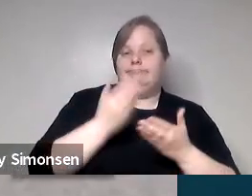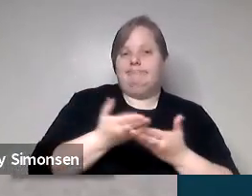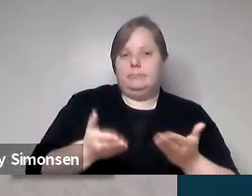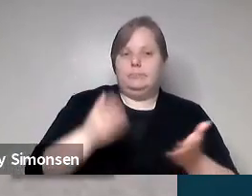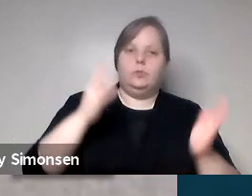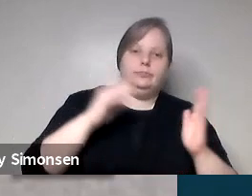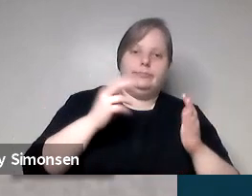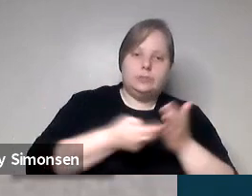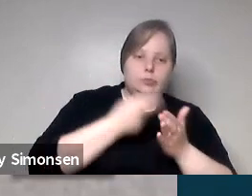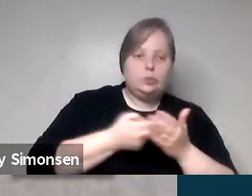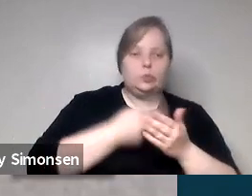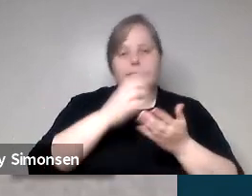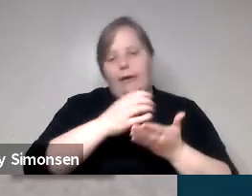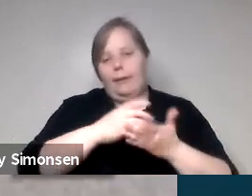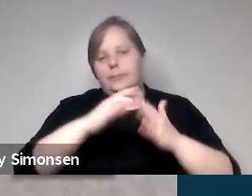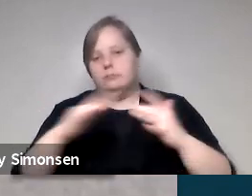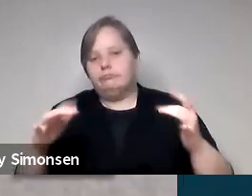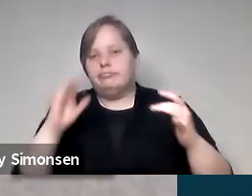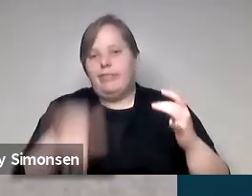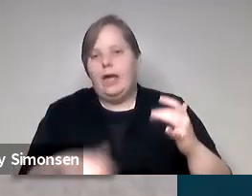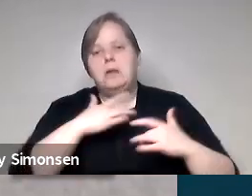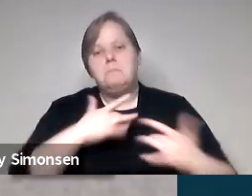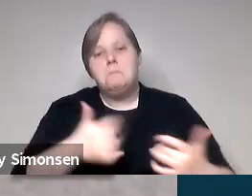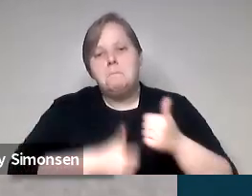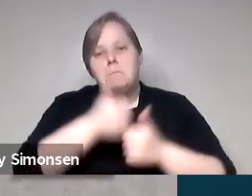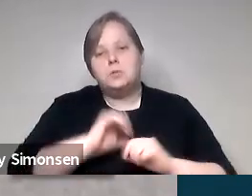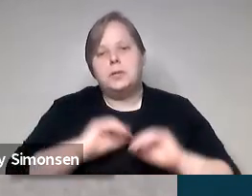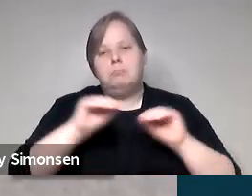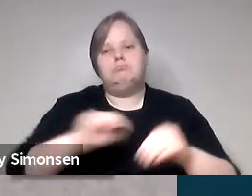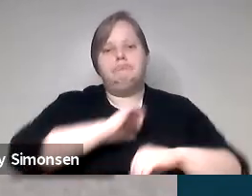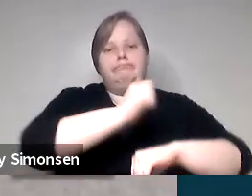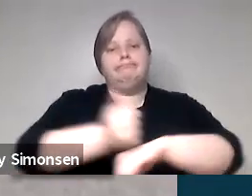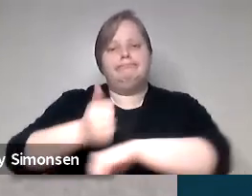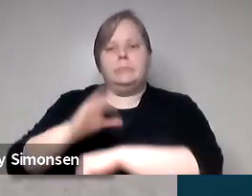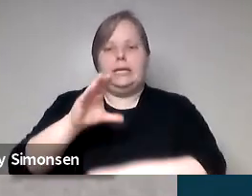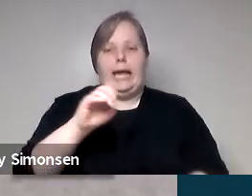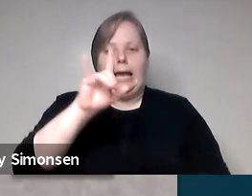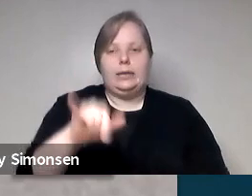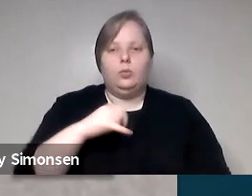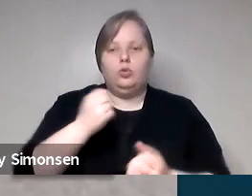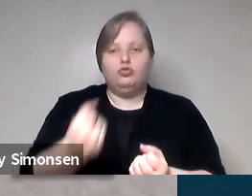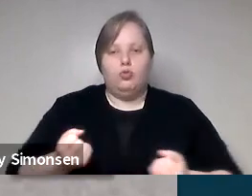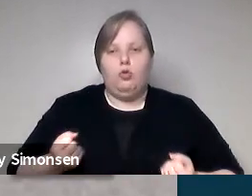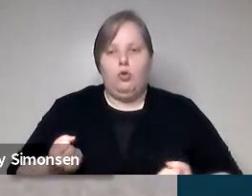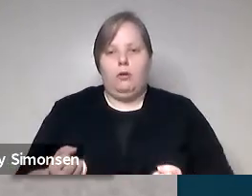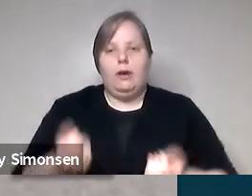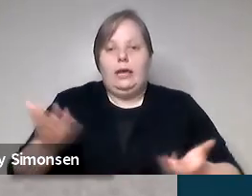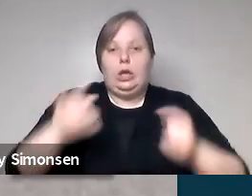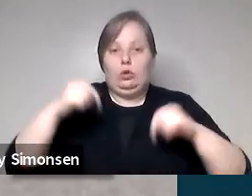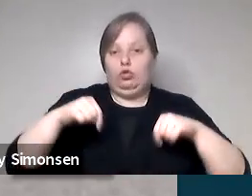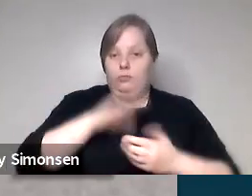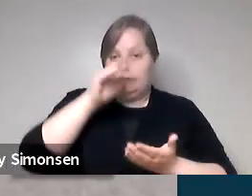put into a caddy or a drawer. Here at the center, we have a really nice caddy that we